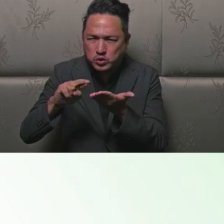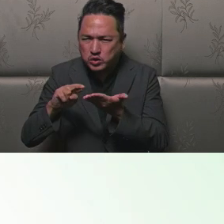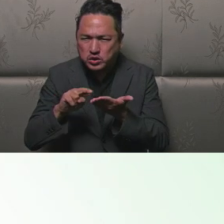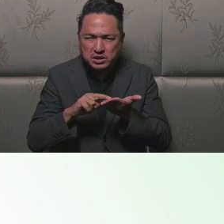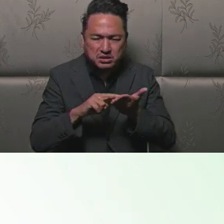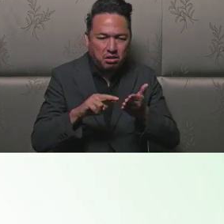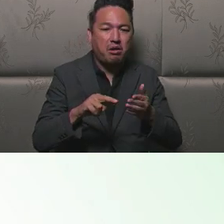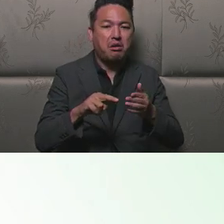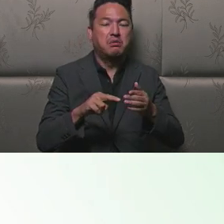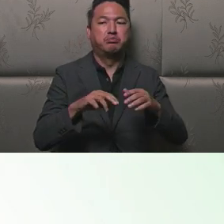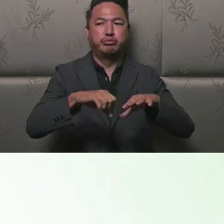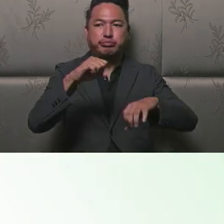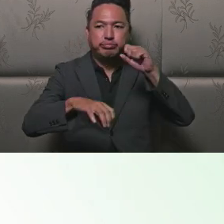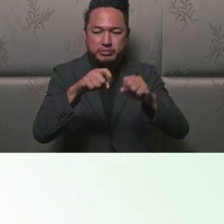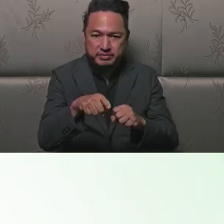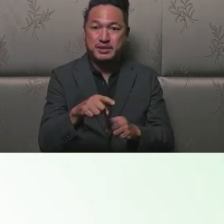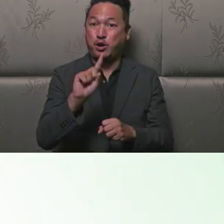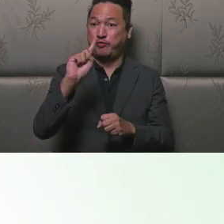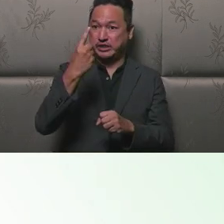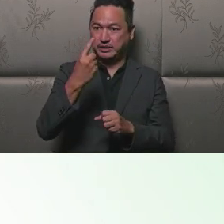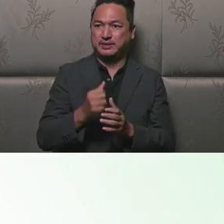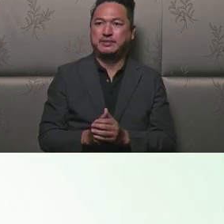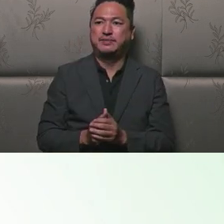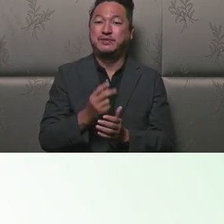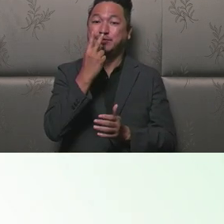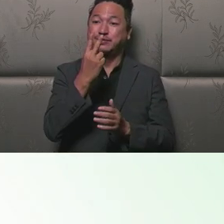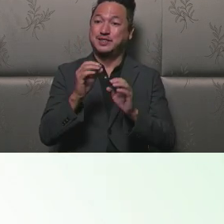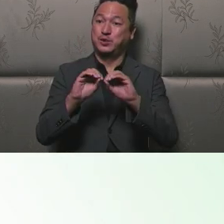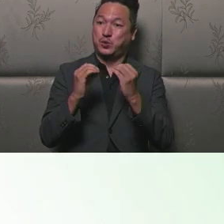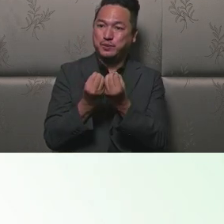among themselves to help each other as well.